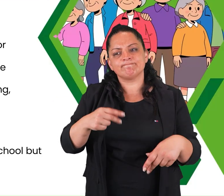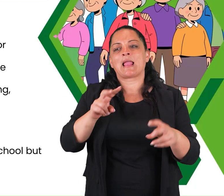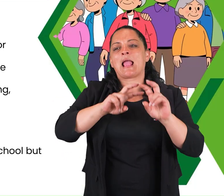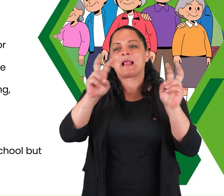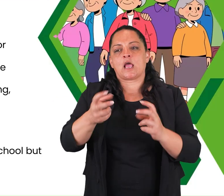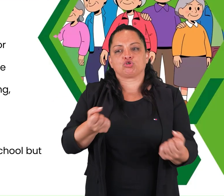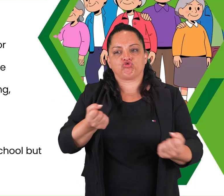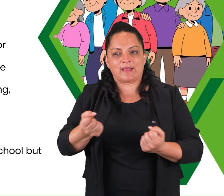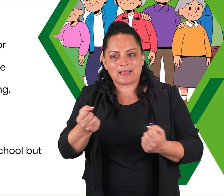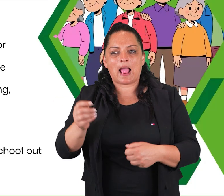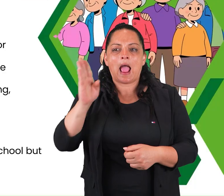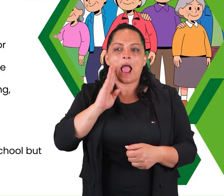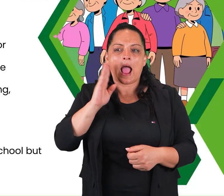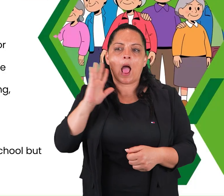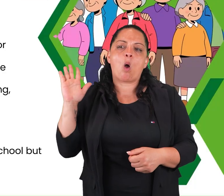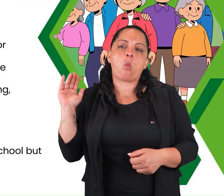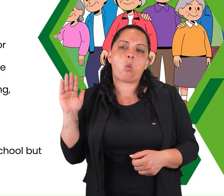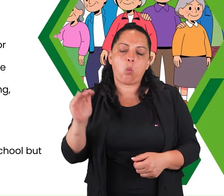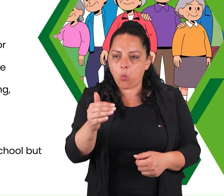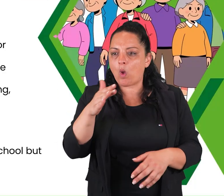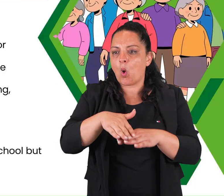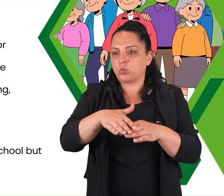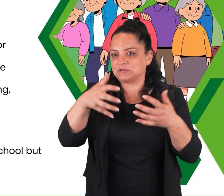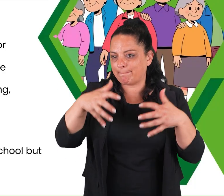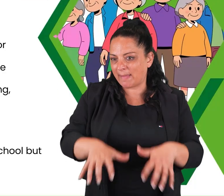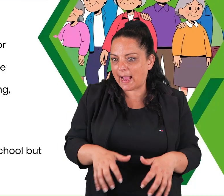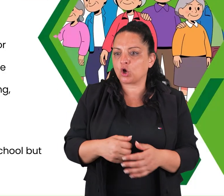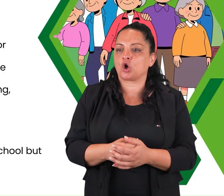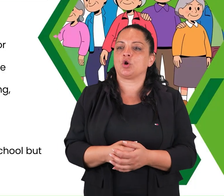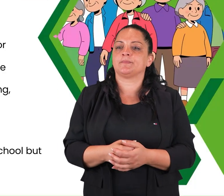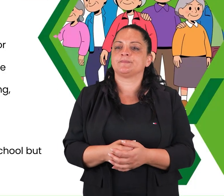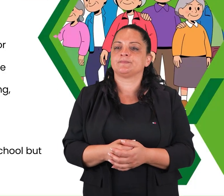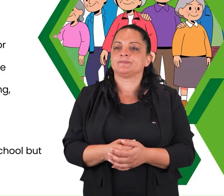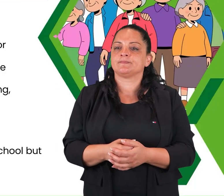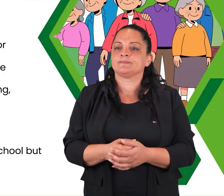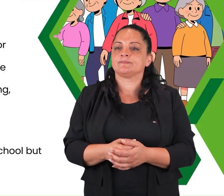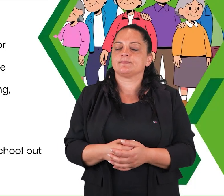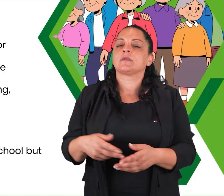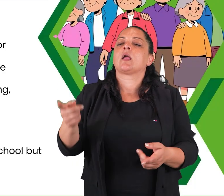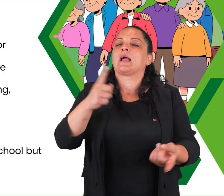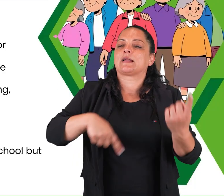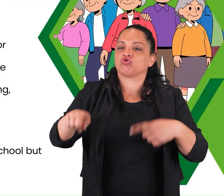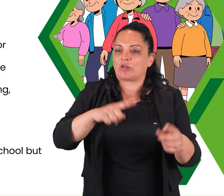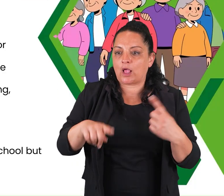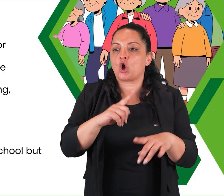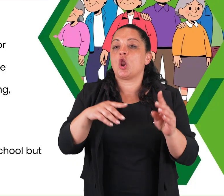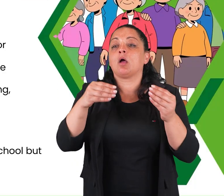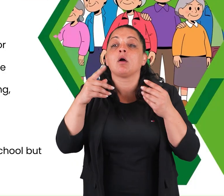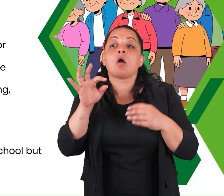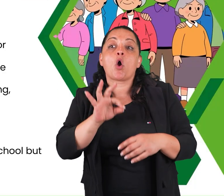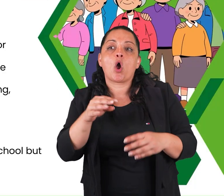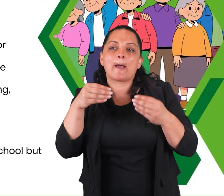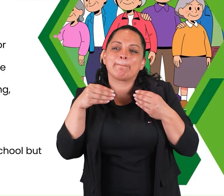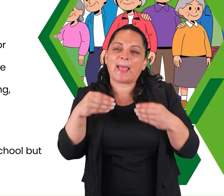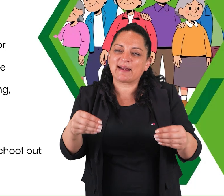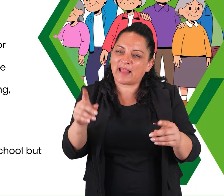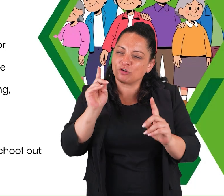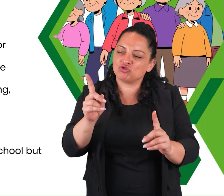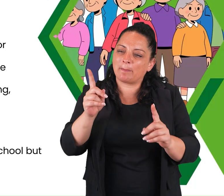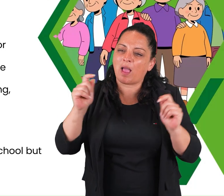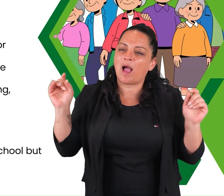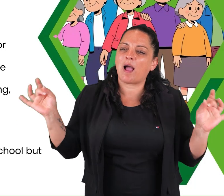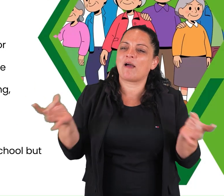and water daily, reduce, reuse, and recycle, participate in community initiatives